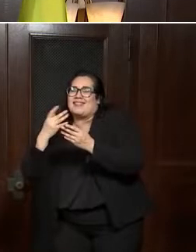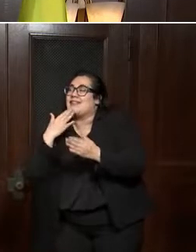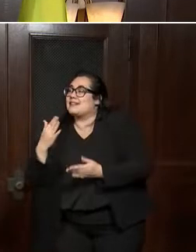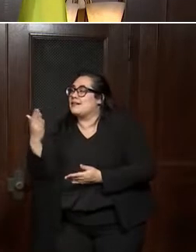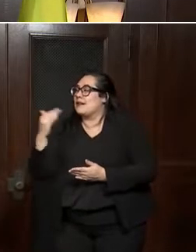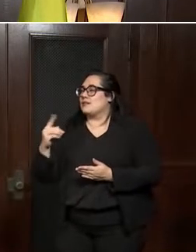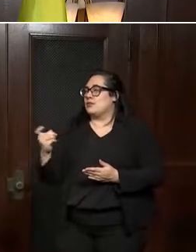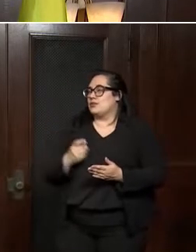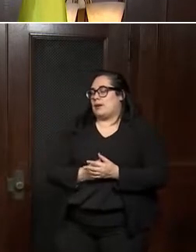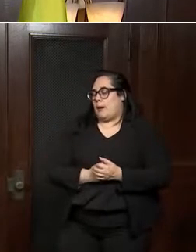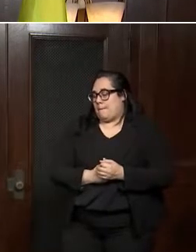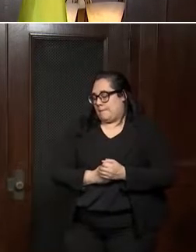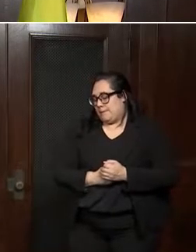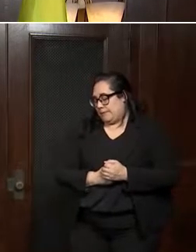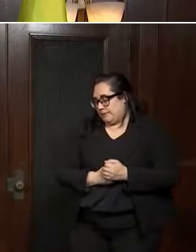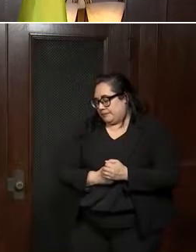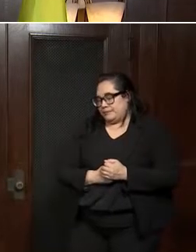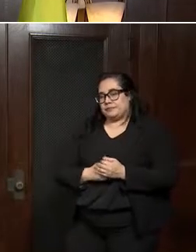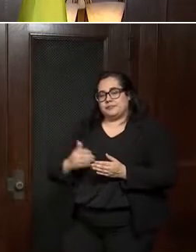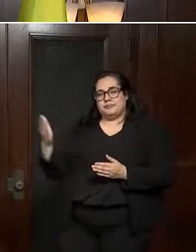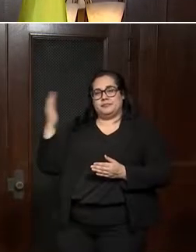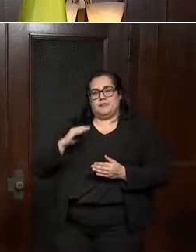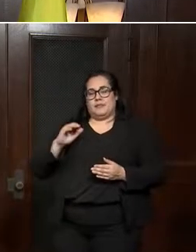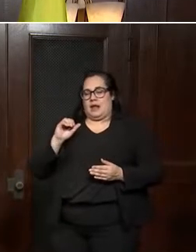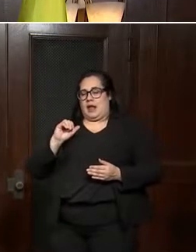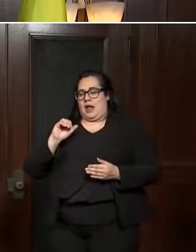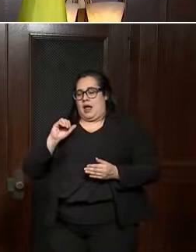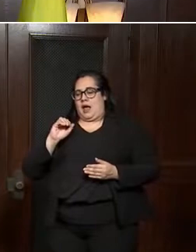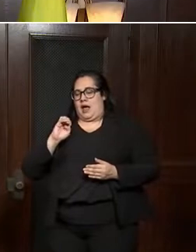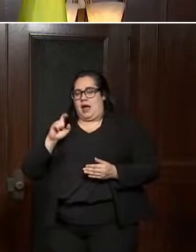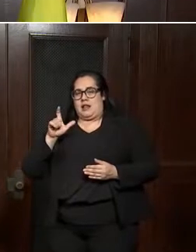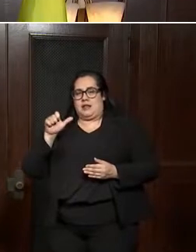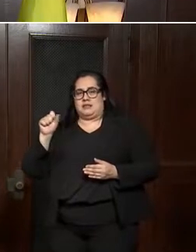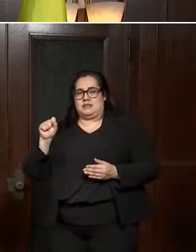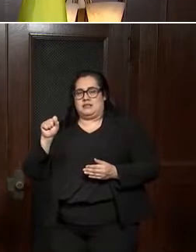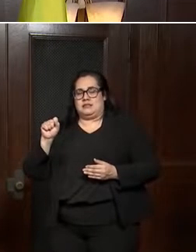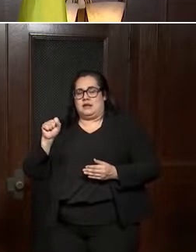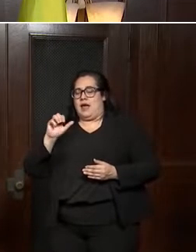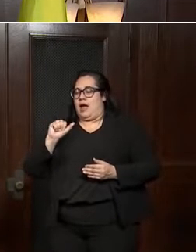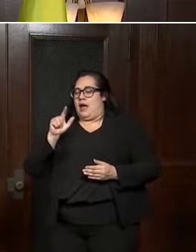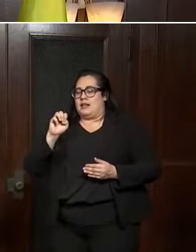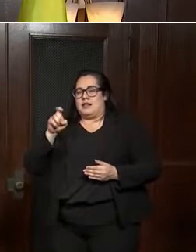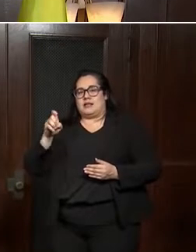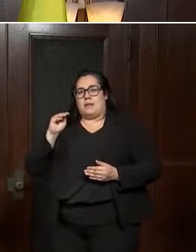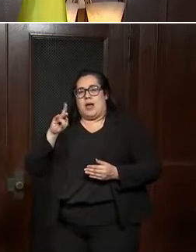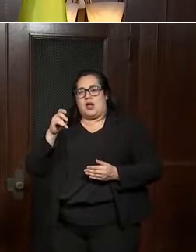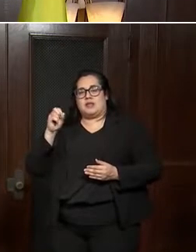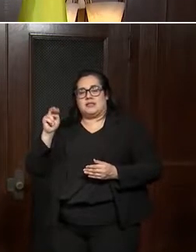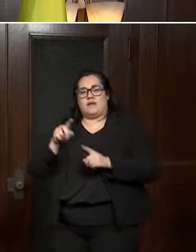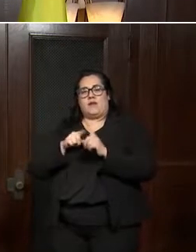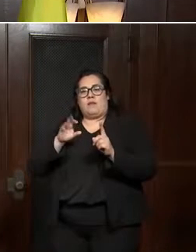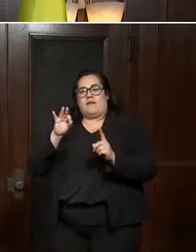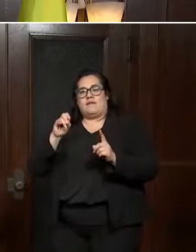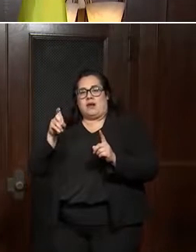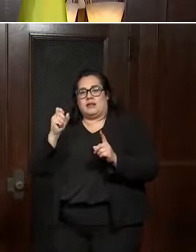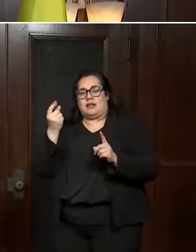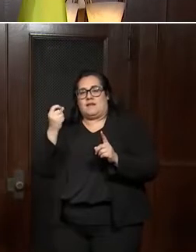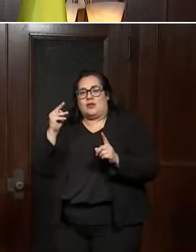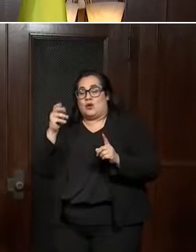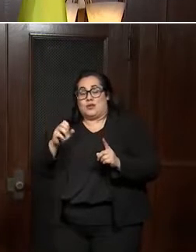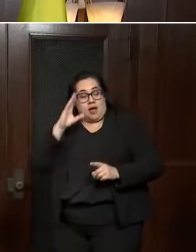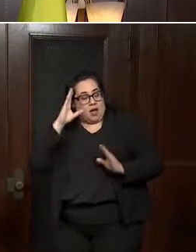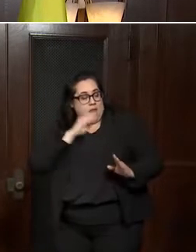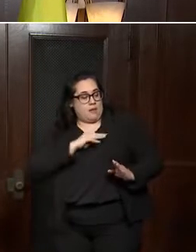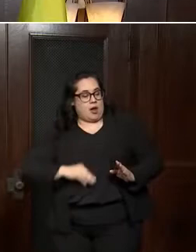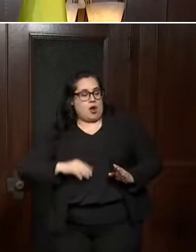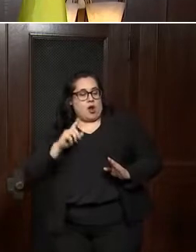Our next question comes from the line of Alex Michelson from Fox 11 News. Hey, Alex. Go ahead. Mayor Garcetti,